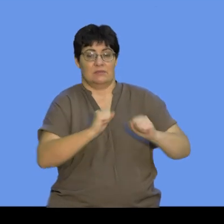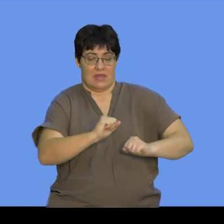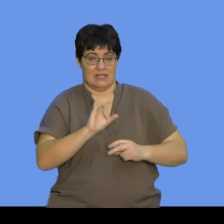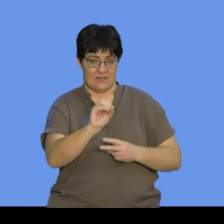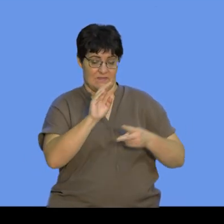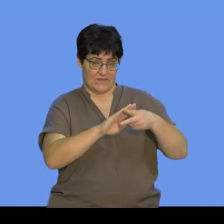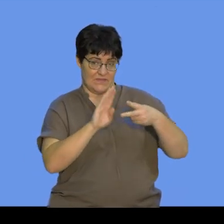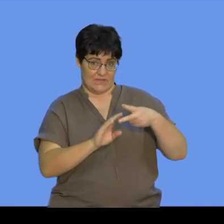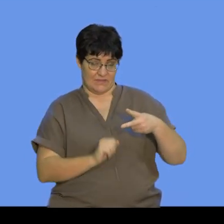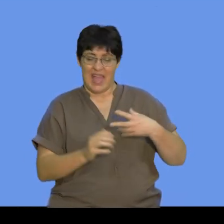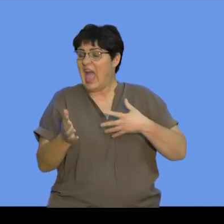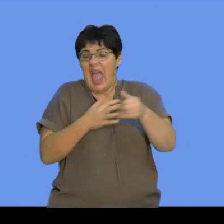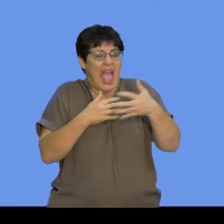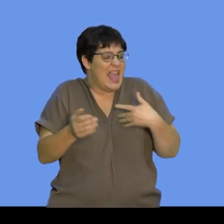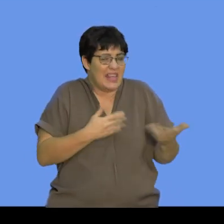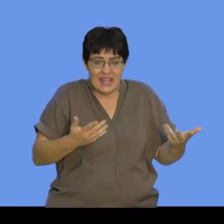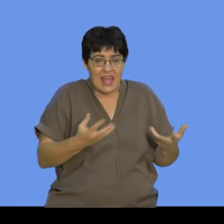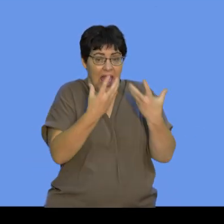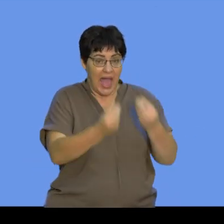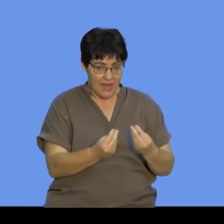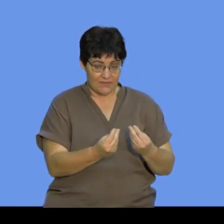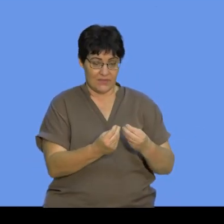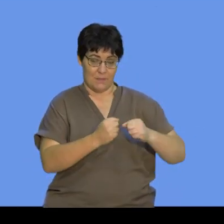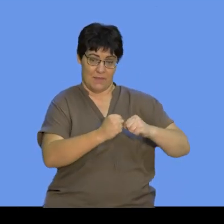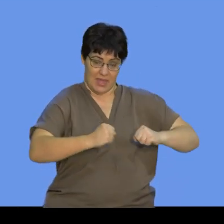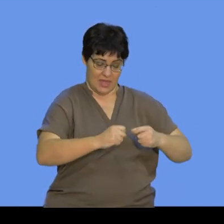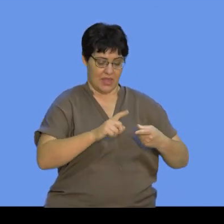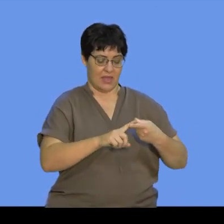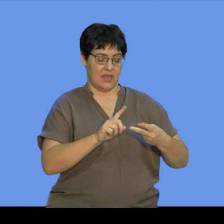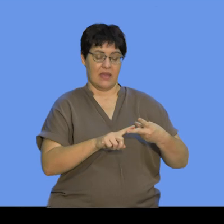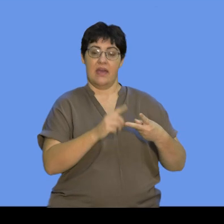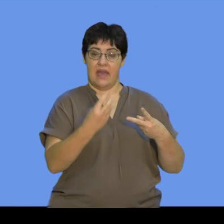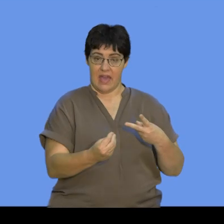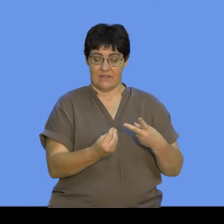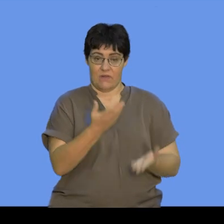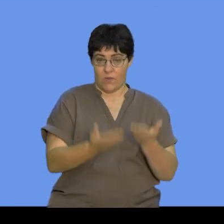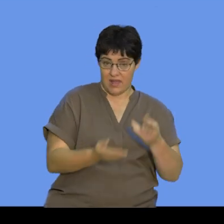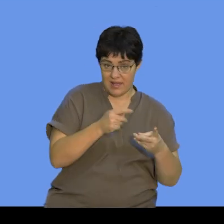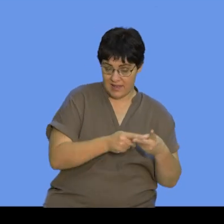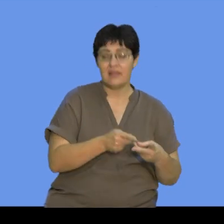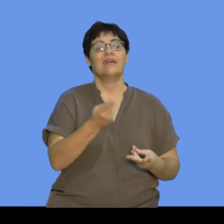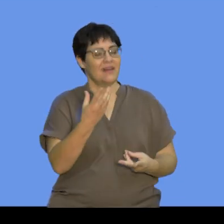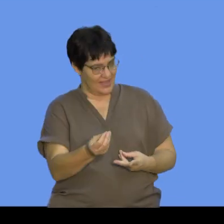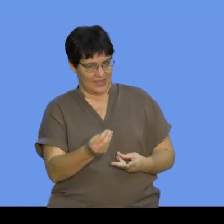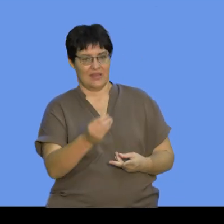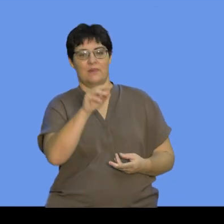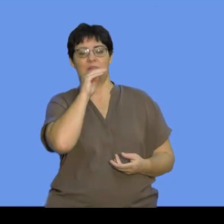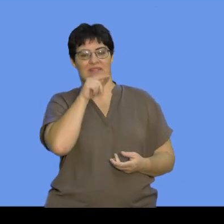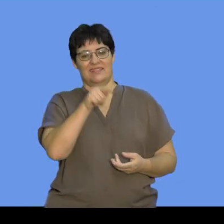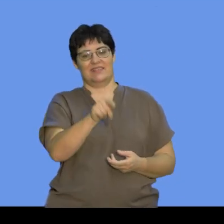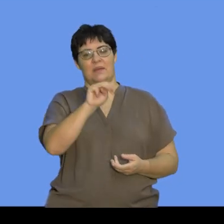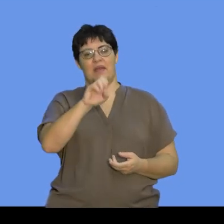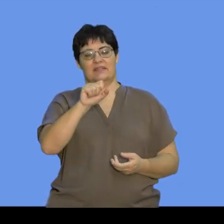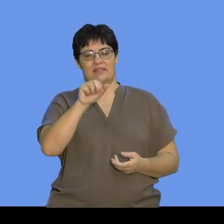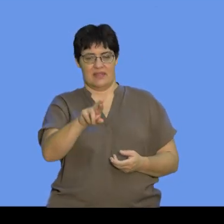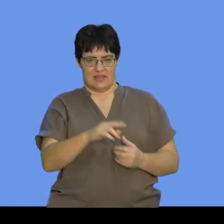So anything that's got mass and occupies space is matter. So in other words, we can safely say that matter is